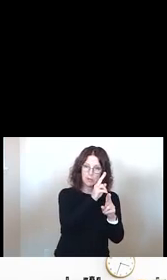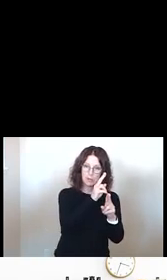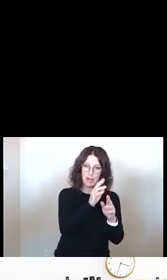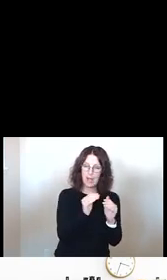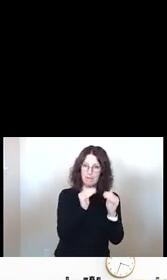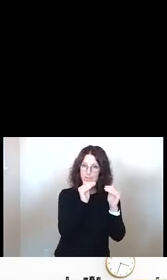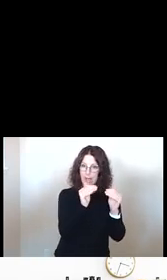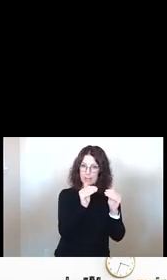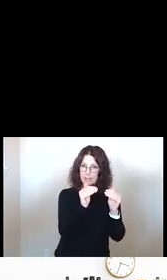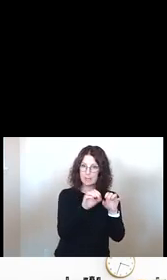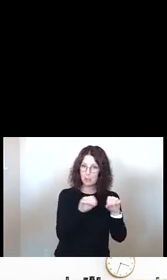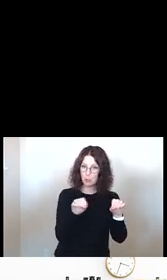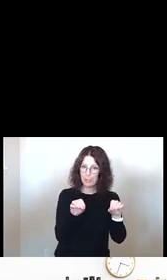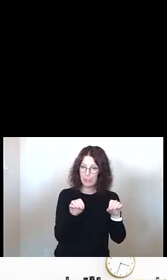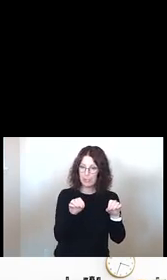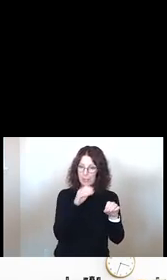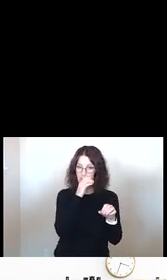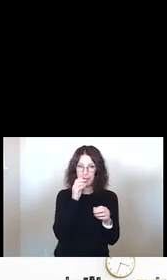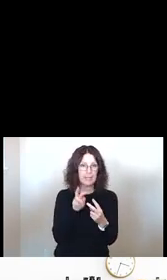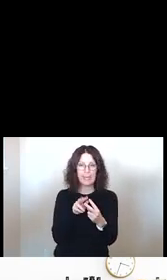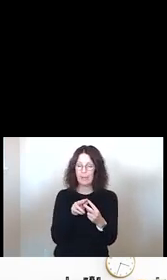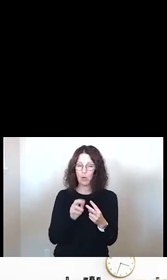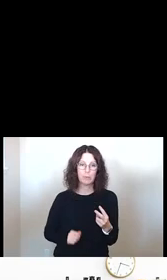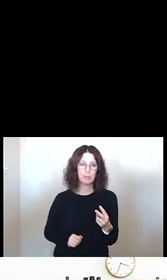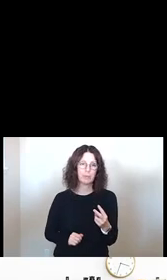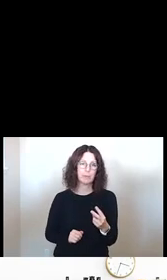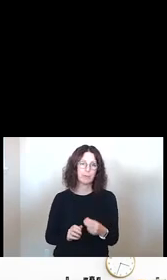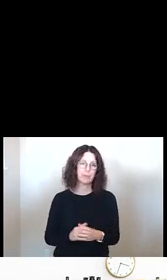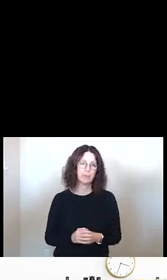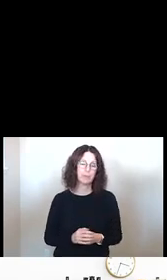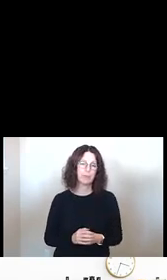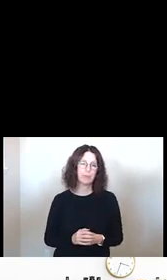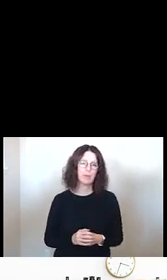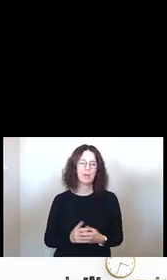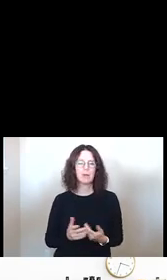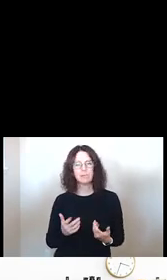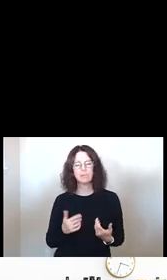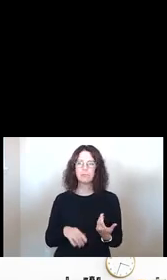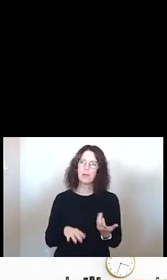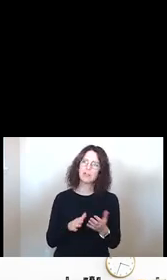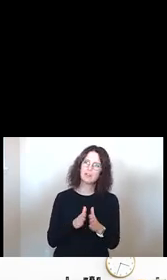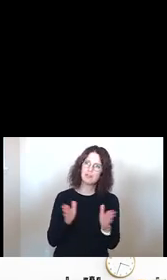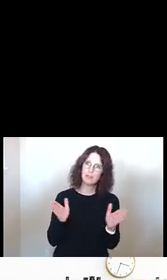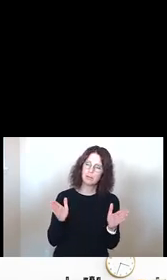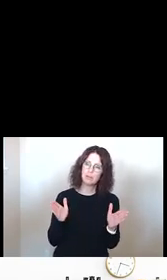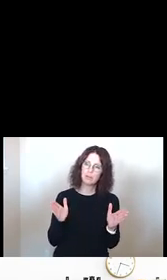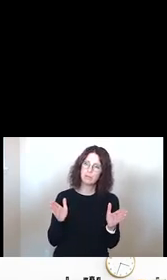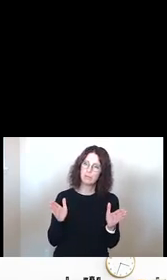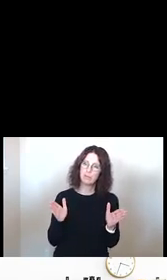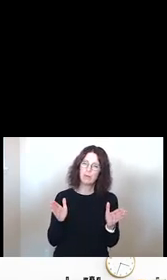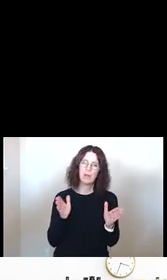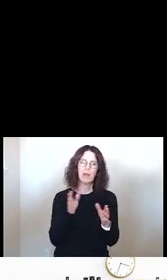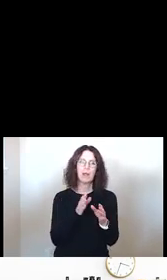degrees in either of the streams, not both. But the general major does not have